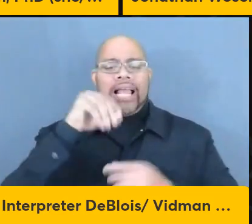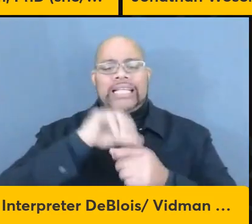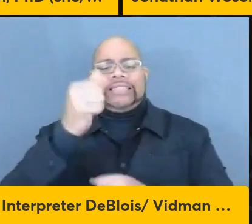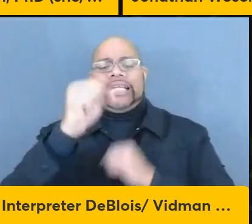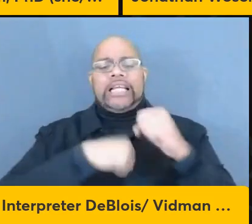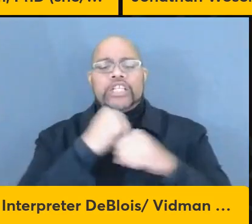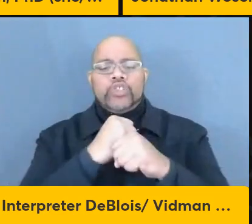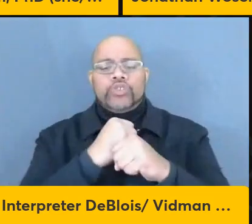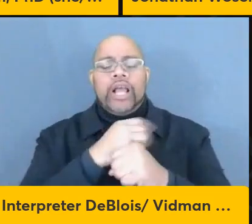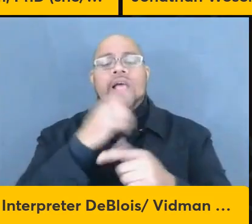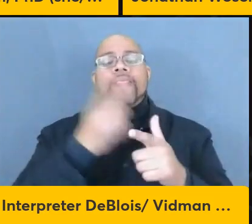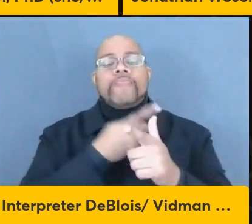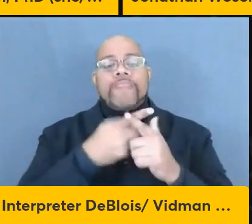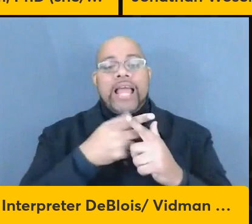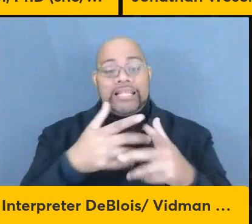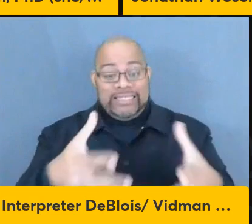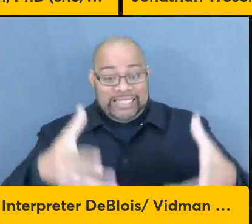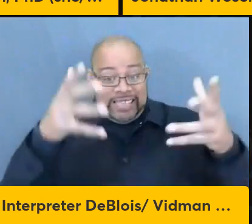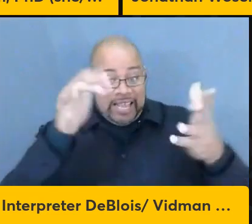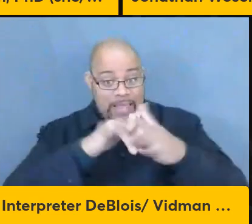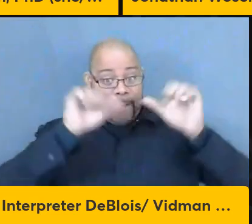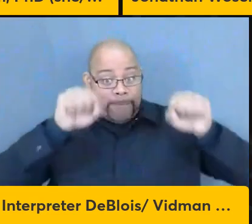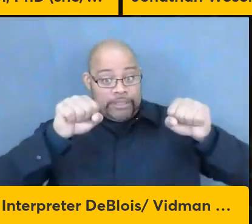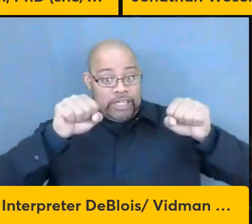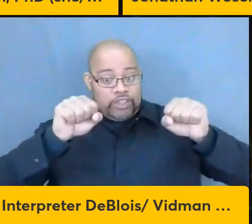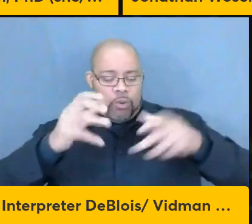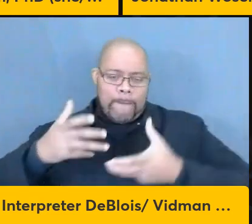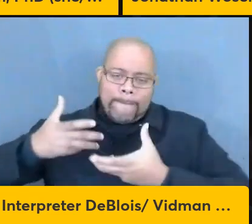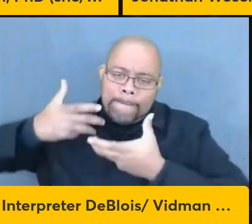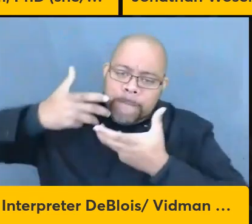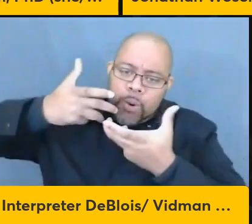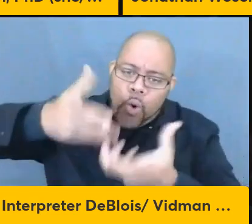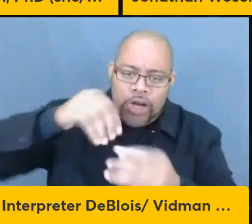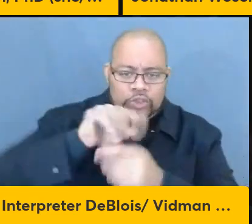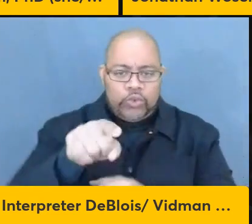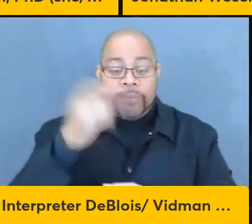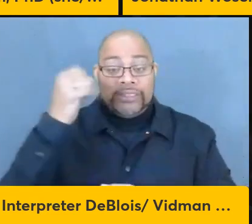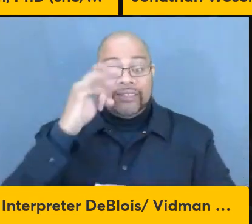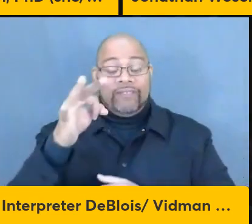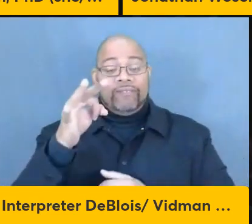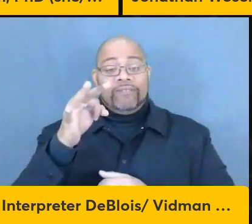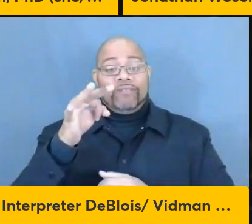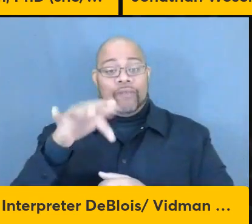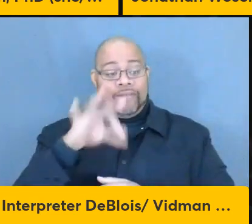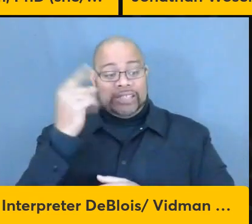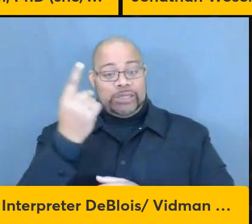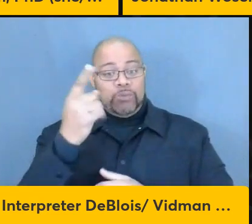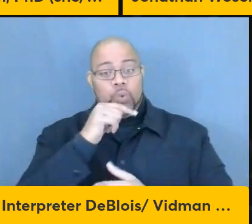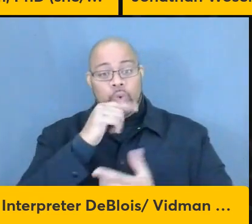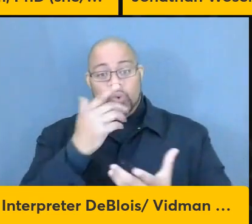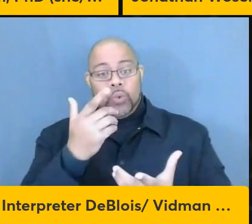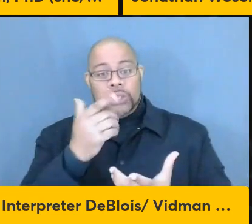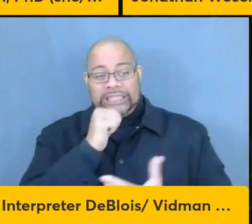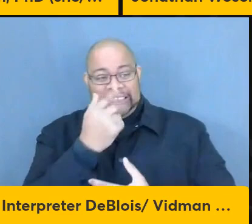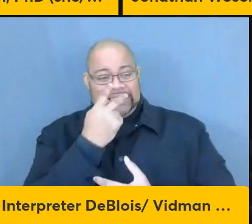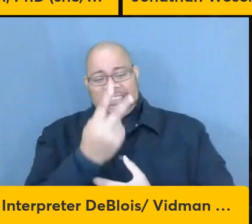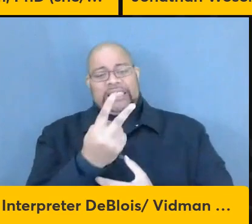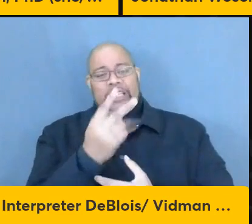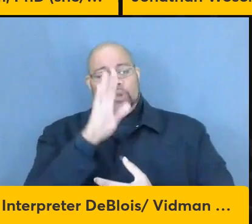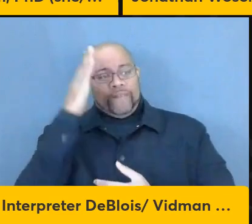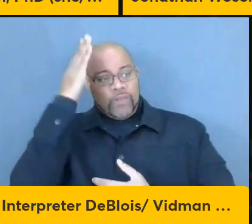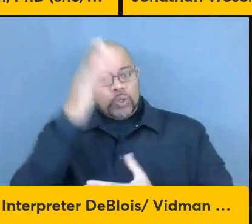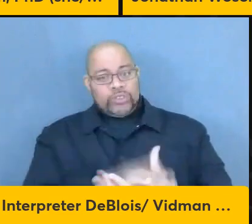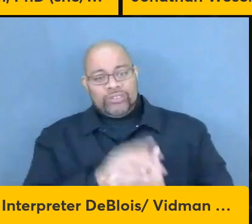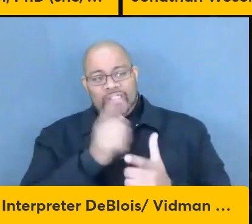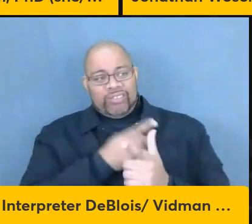years and then take that potential and pour it into you. Because if you find somebody who doesn't see your